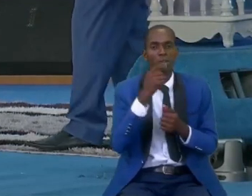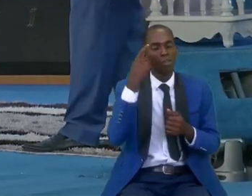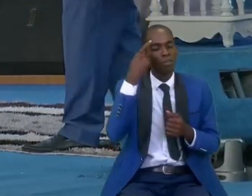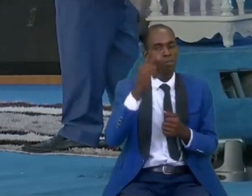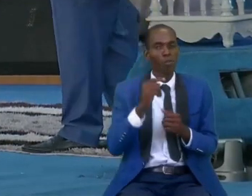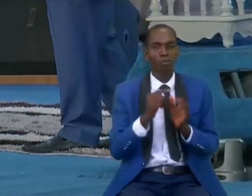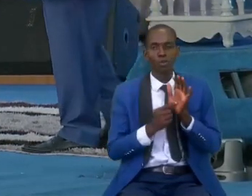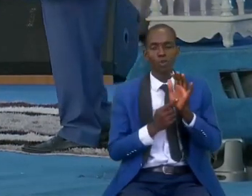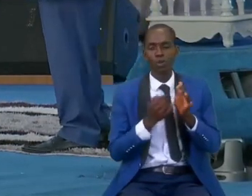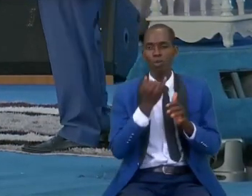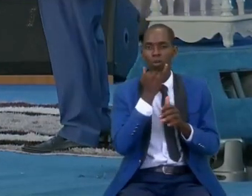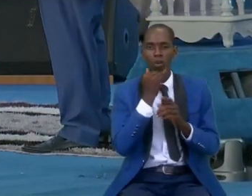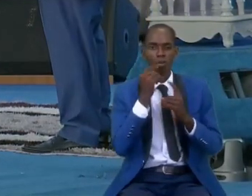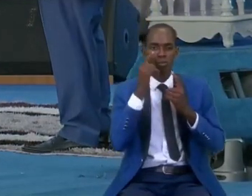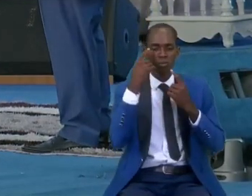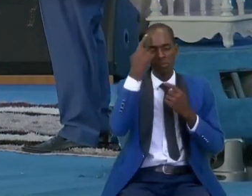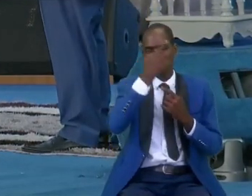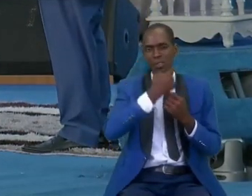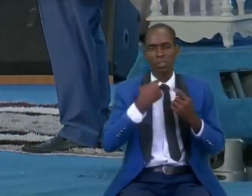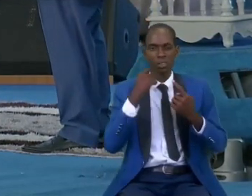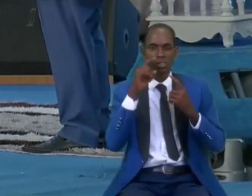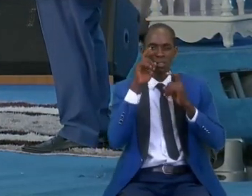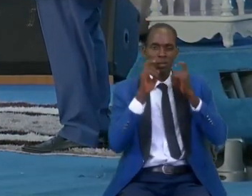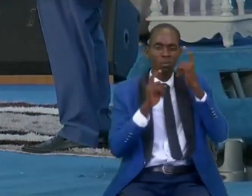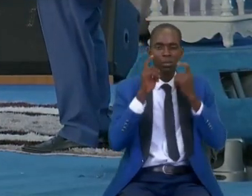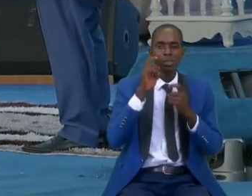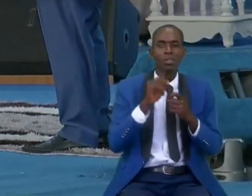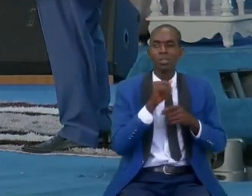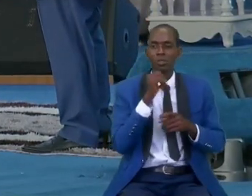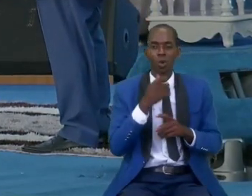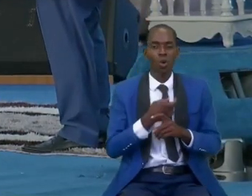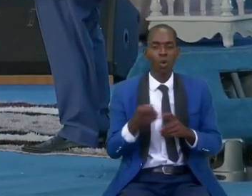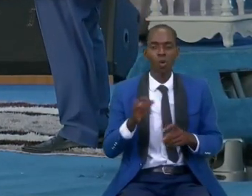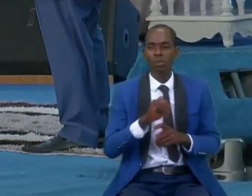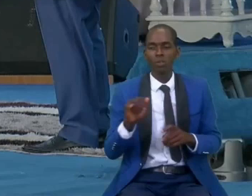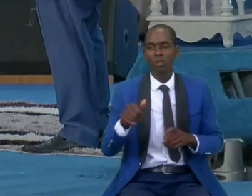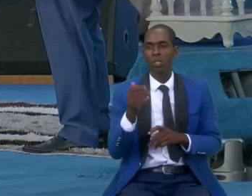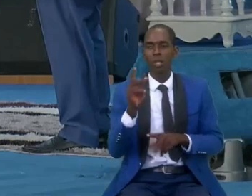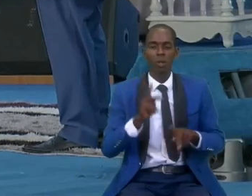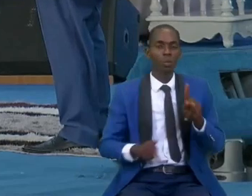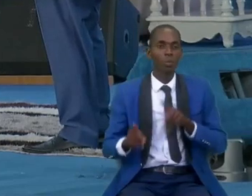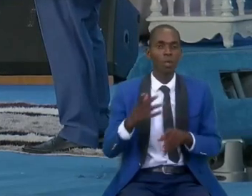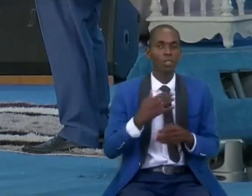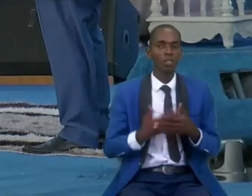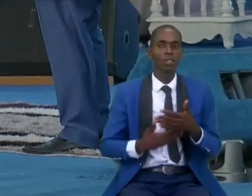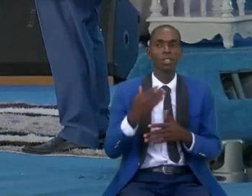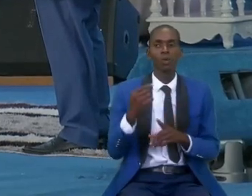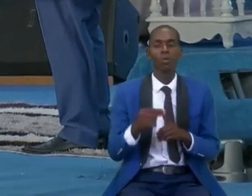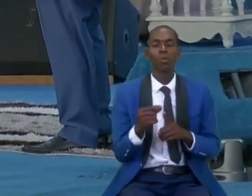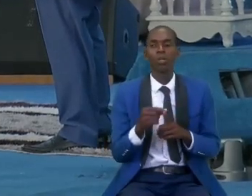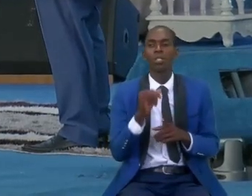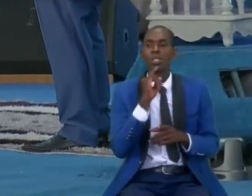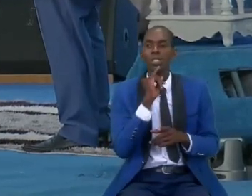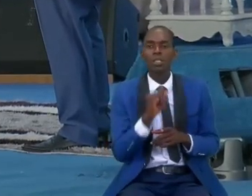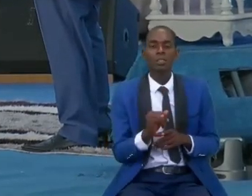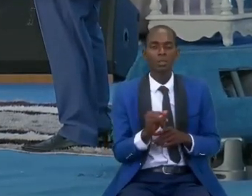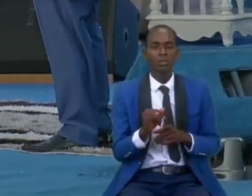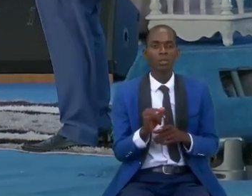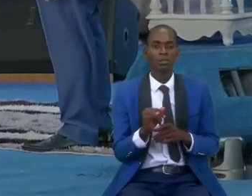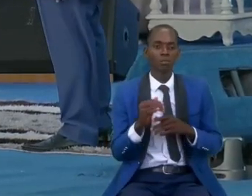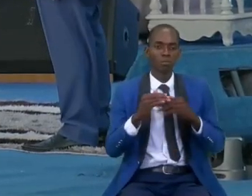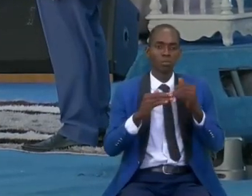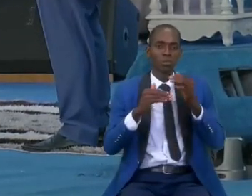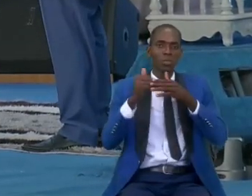other people. And the next word there is edification. To edify is to charge